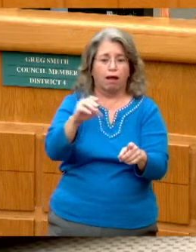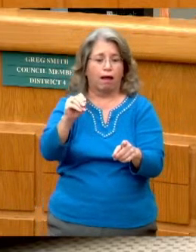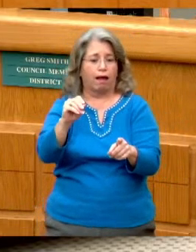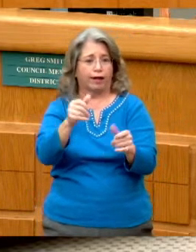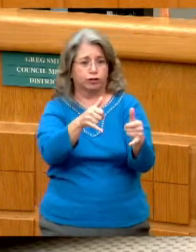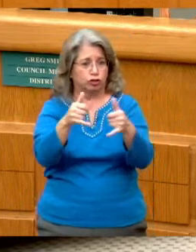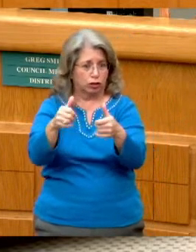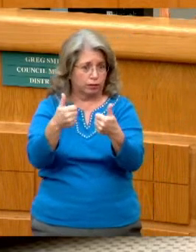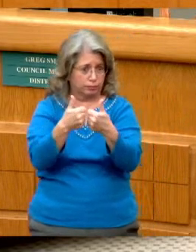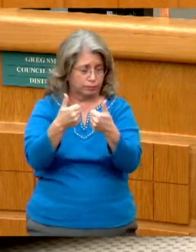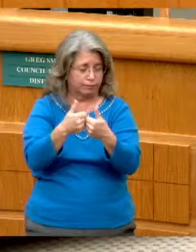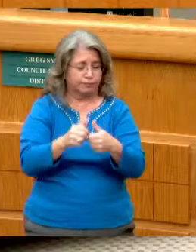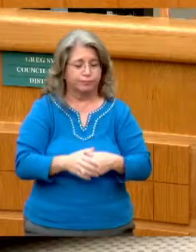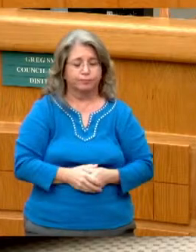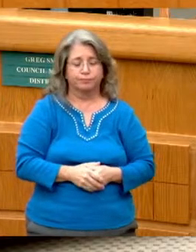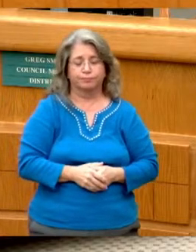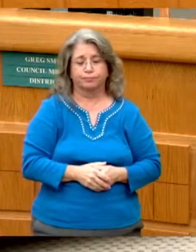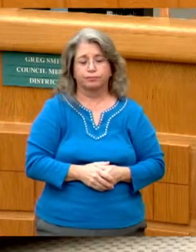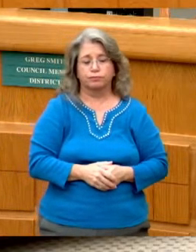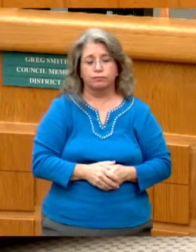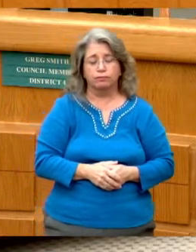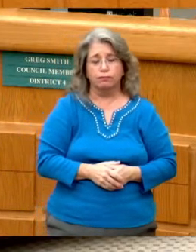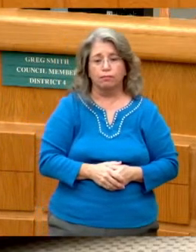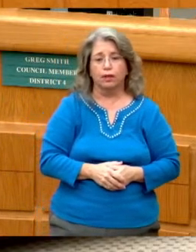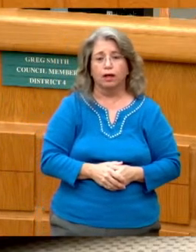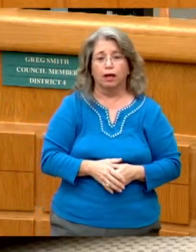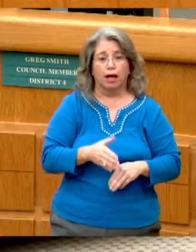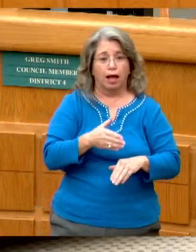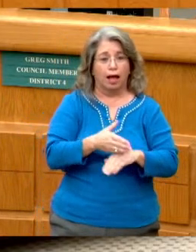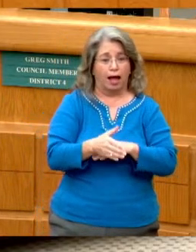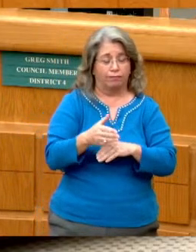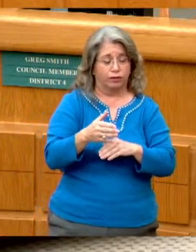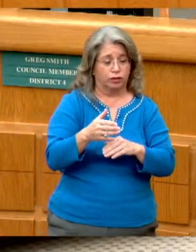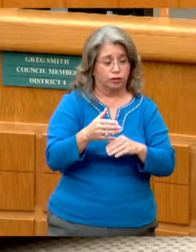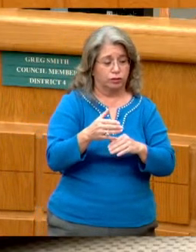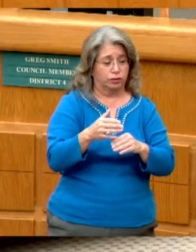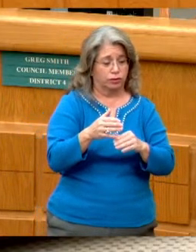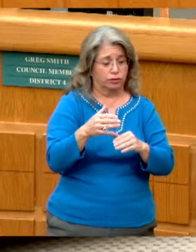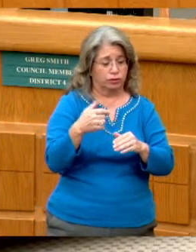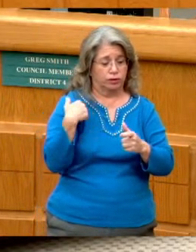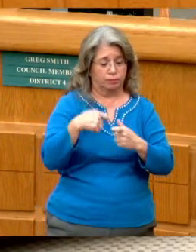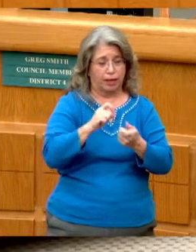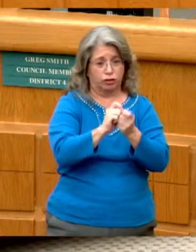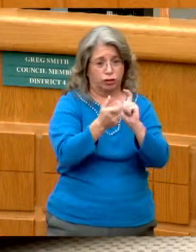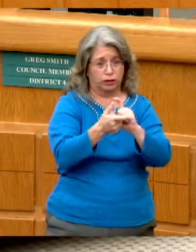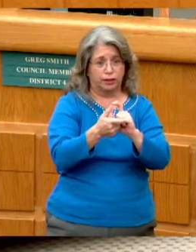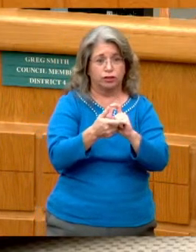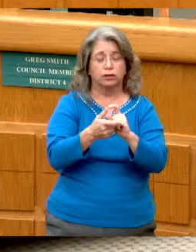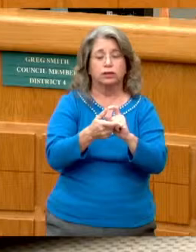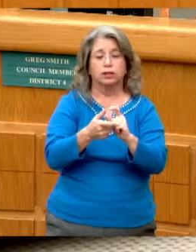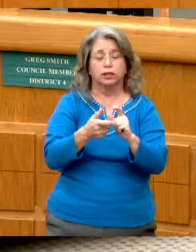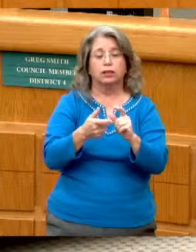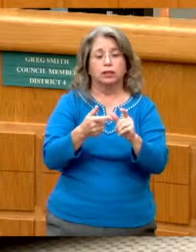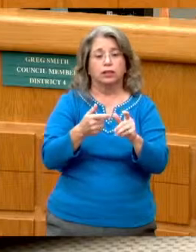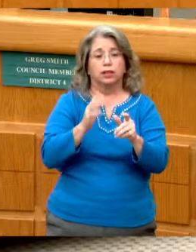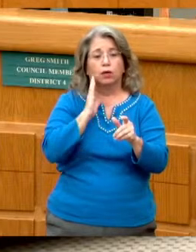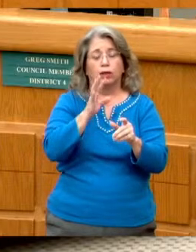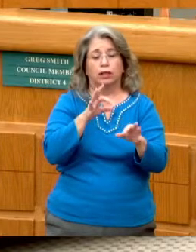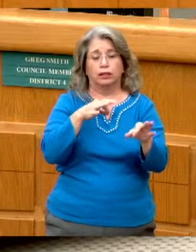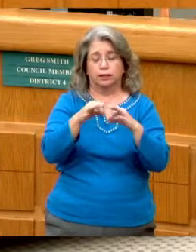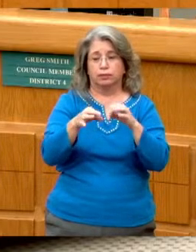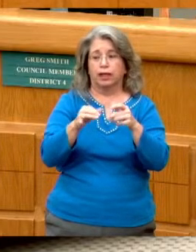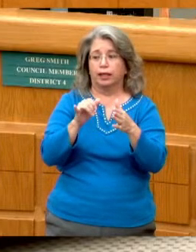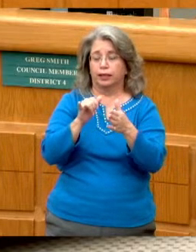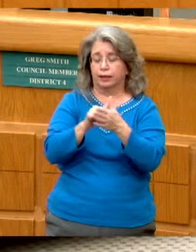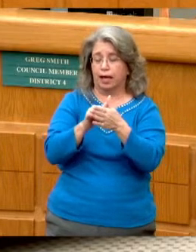Spanish translation, tell you that Dr. Ram, our local health authority, will be coming to the podium next to discuss